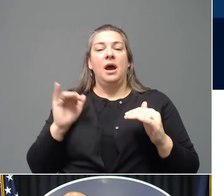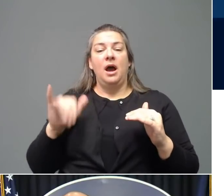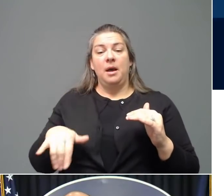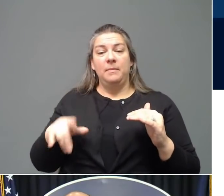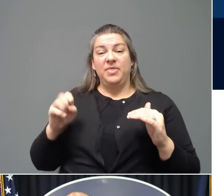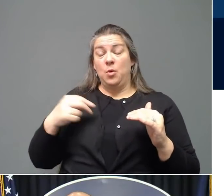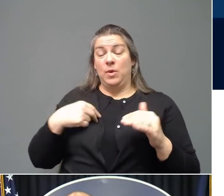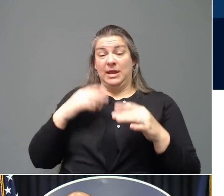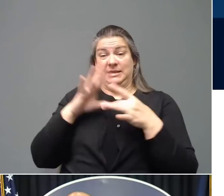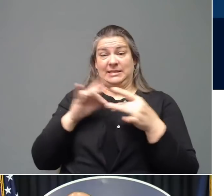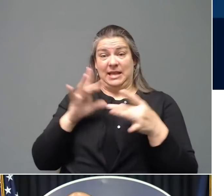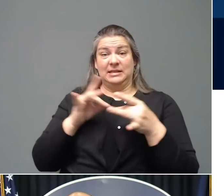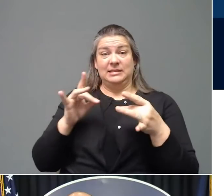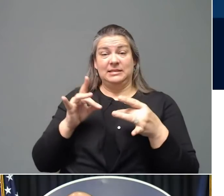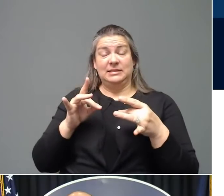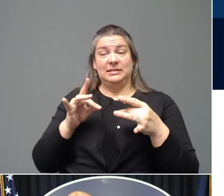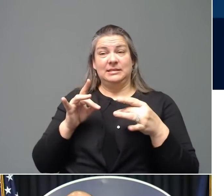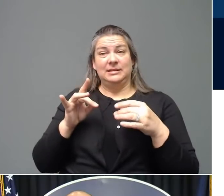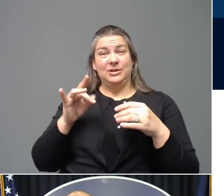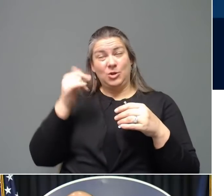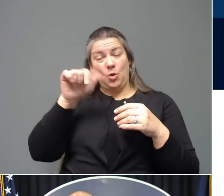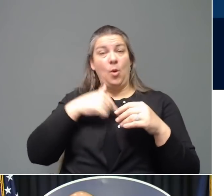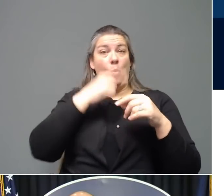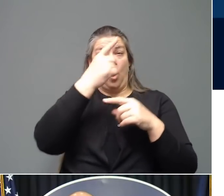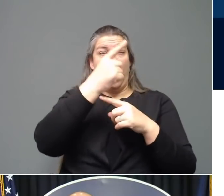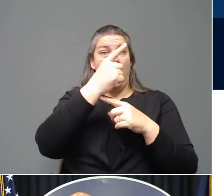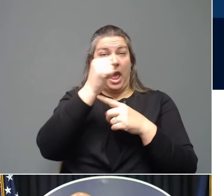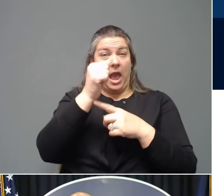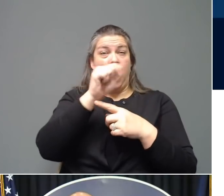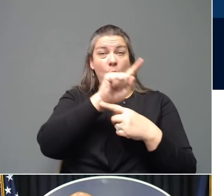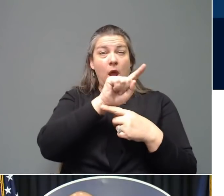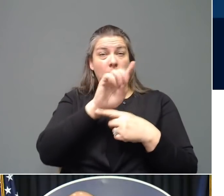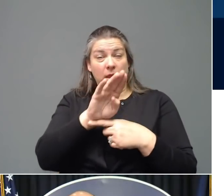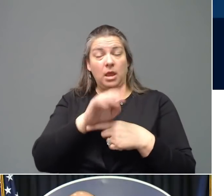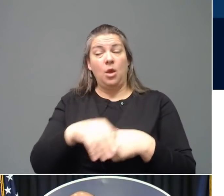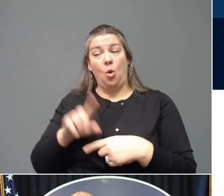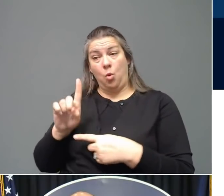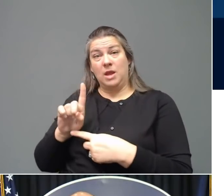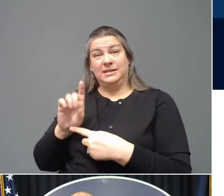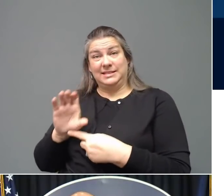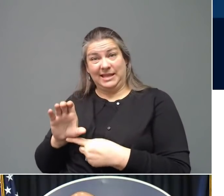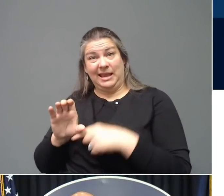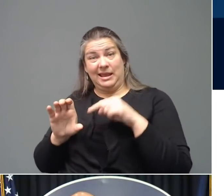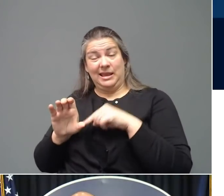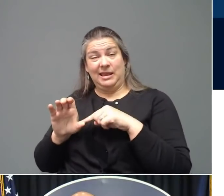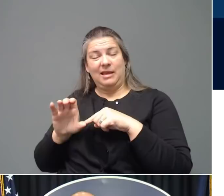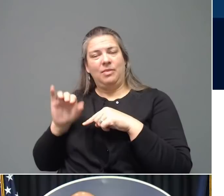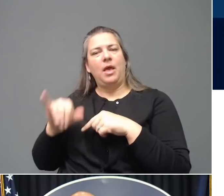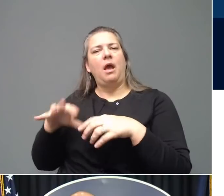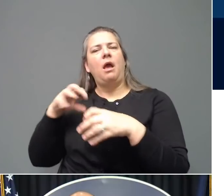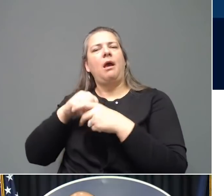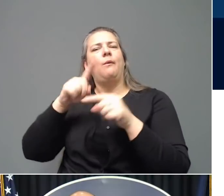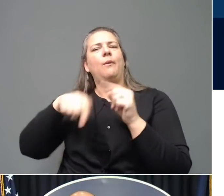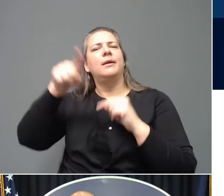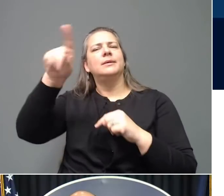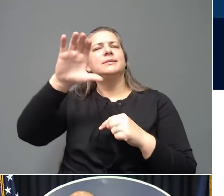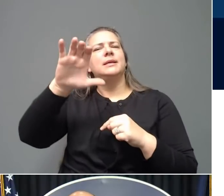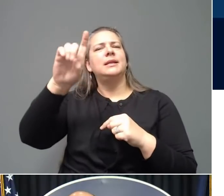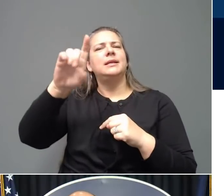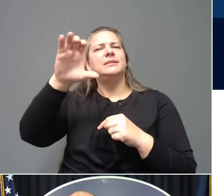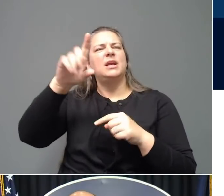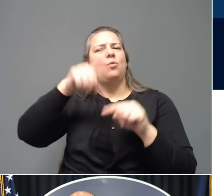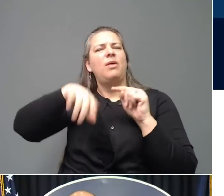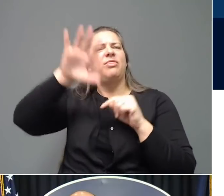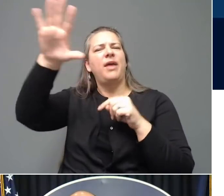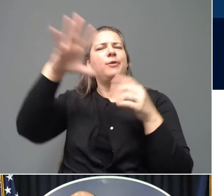of 1B as the CDC defined it, plus parts of the next phase in the CDC plan. That would capture all of